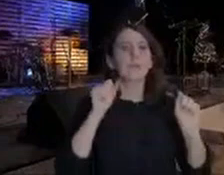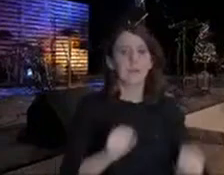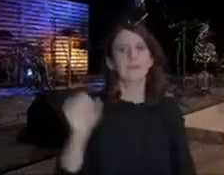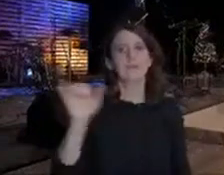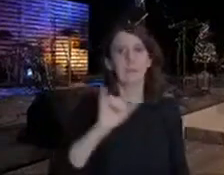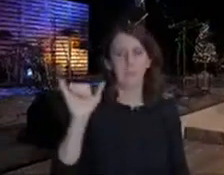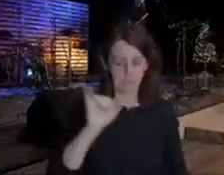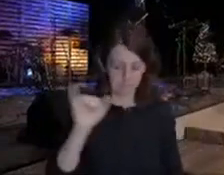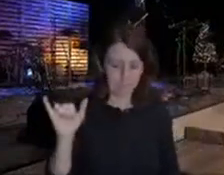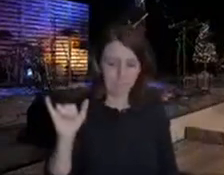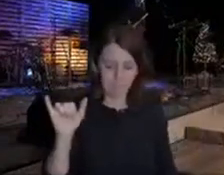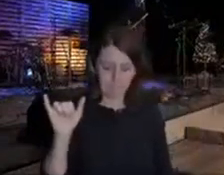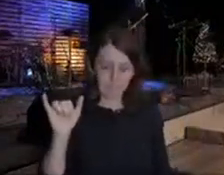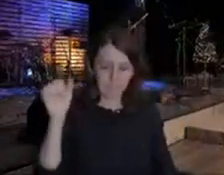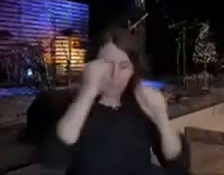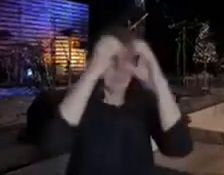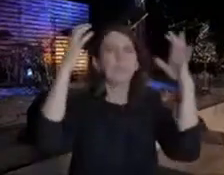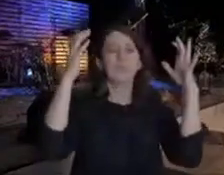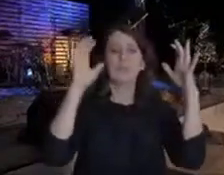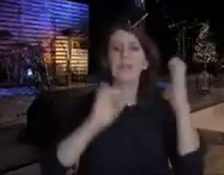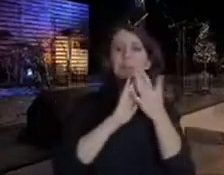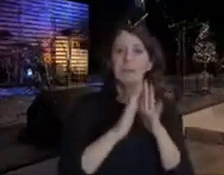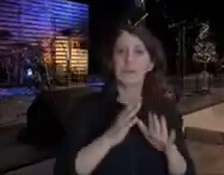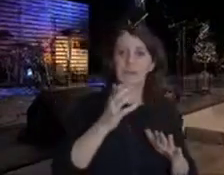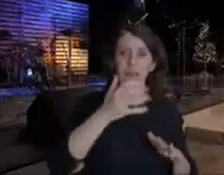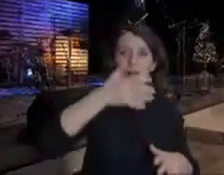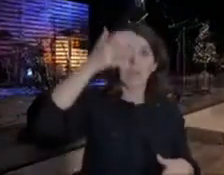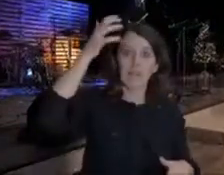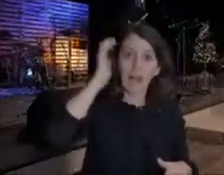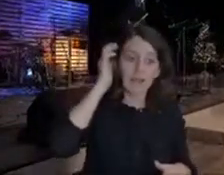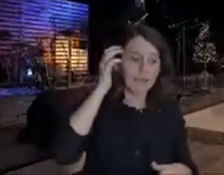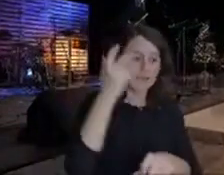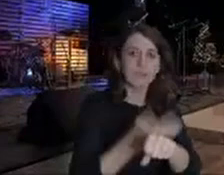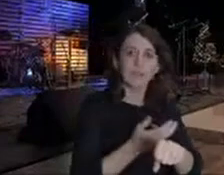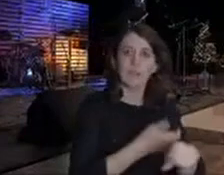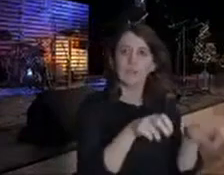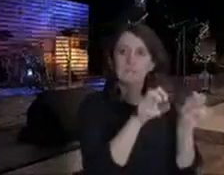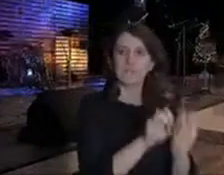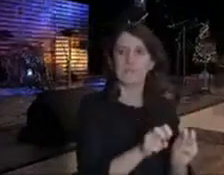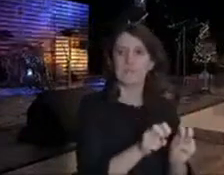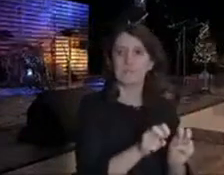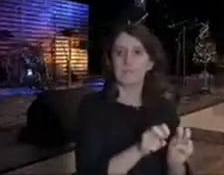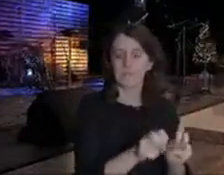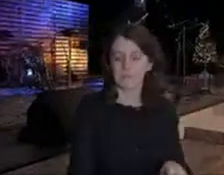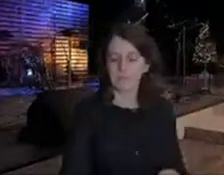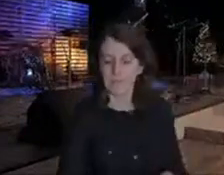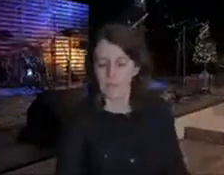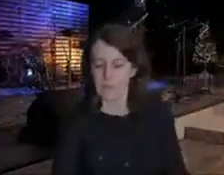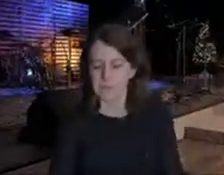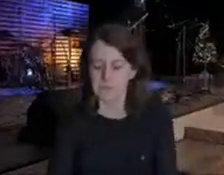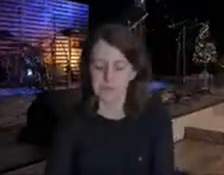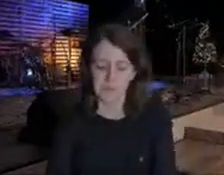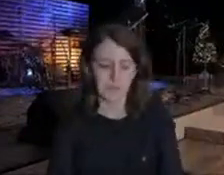thing. Right, those images that we see, that's peace, the lion laying with the sheep. Right, Martin Luther famously said, if